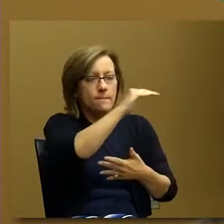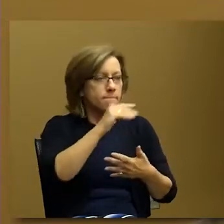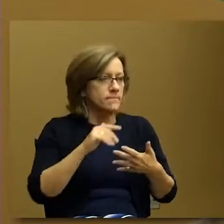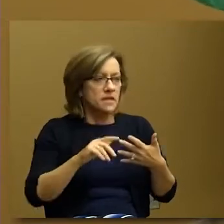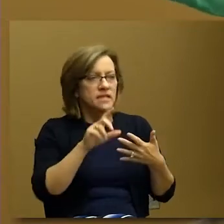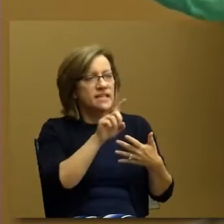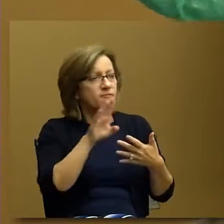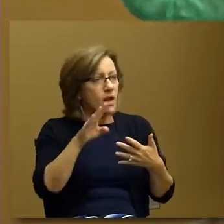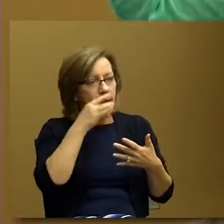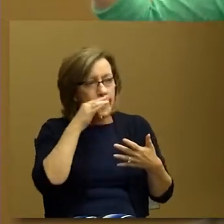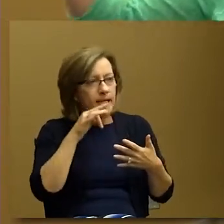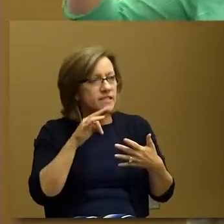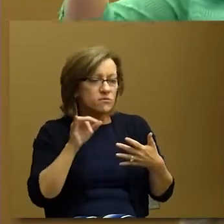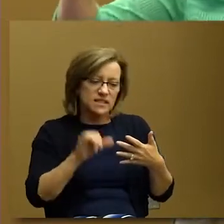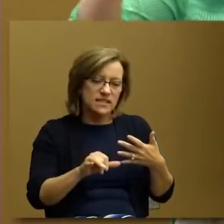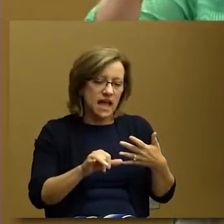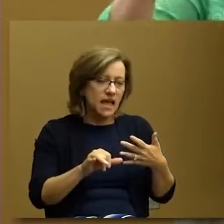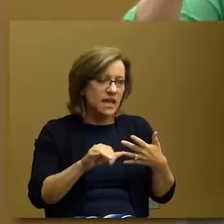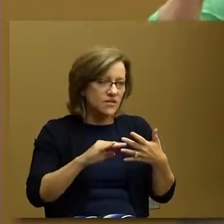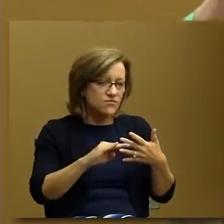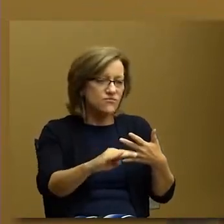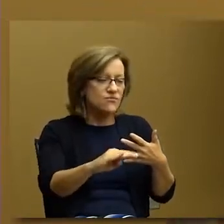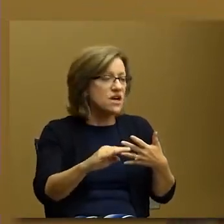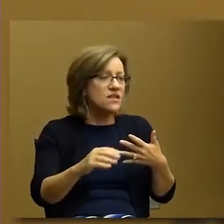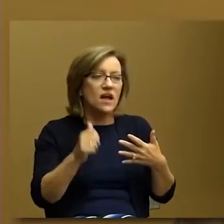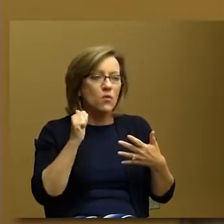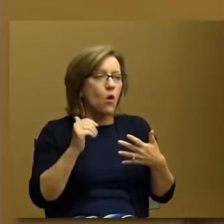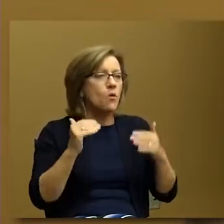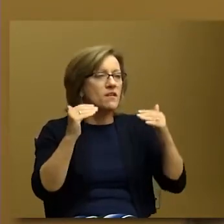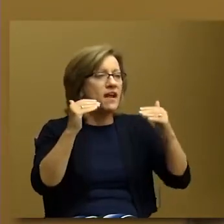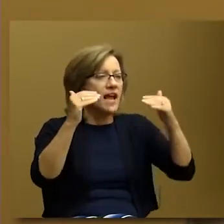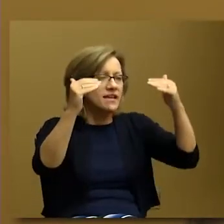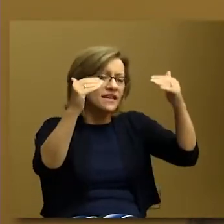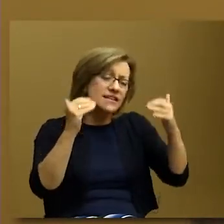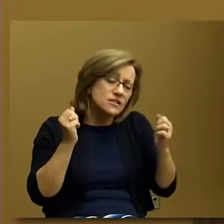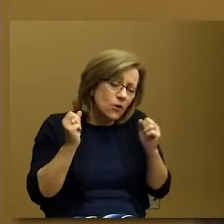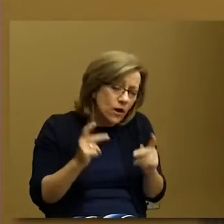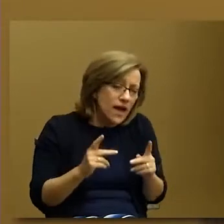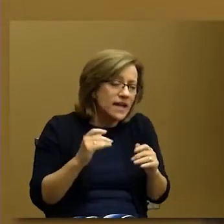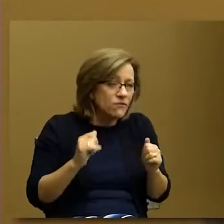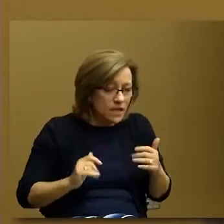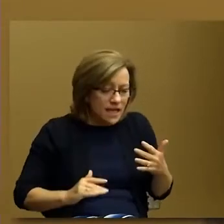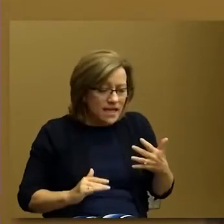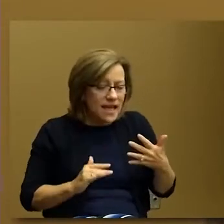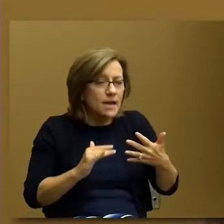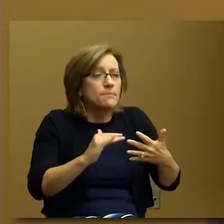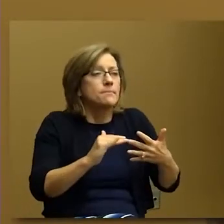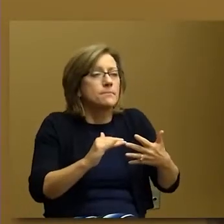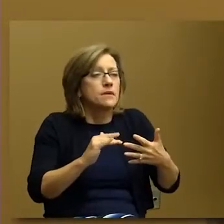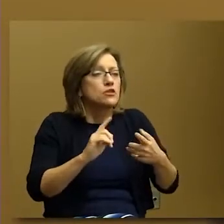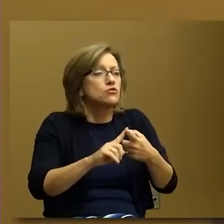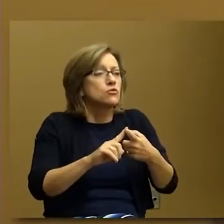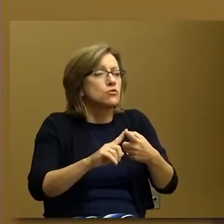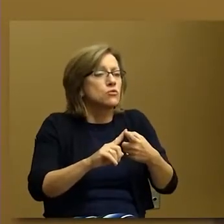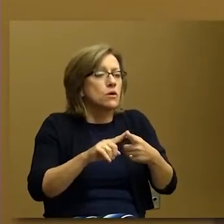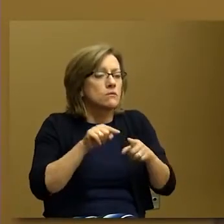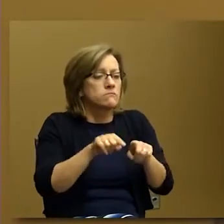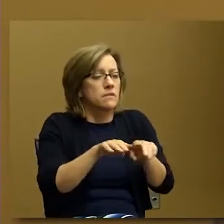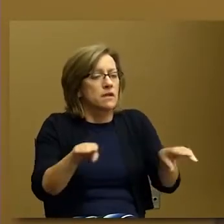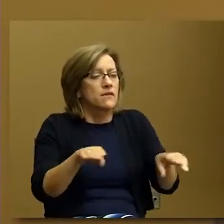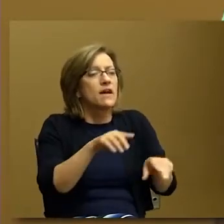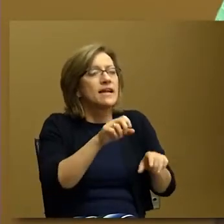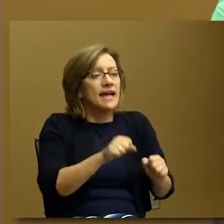be going ahead. But that's okay if we can get them to some place where they can give you